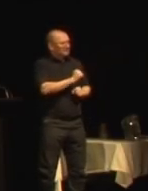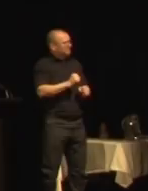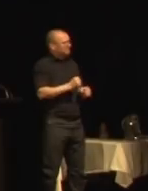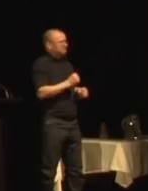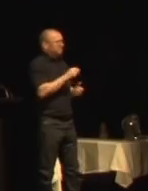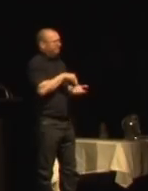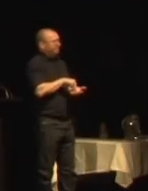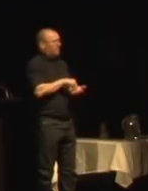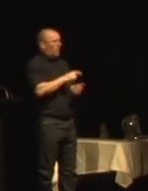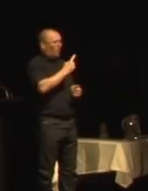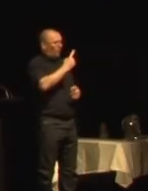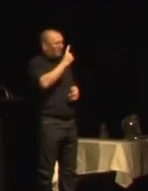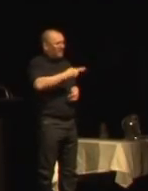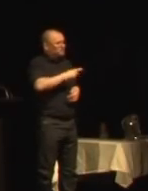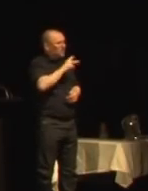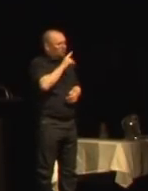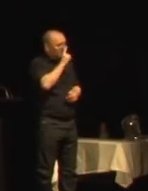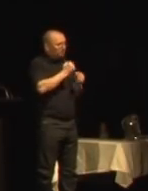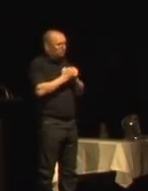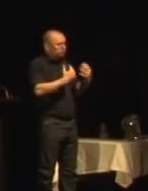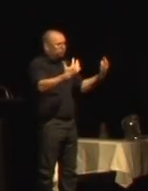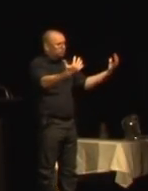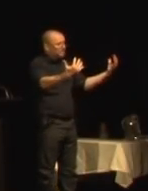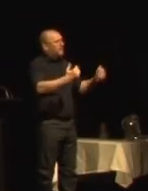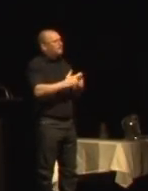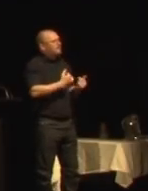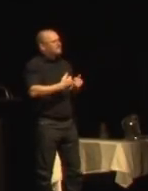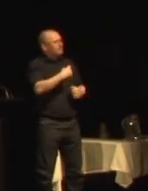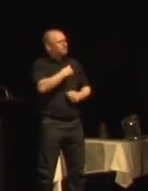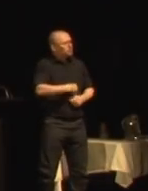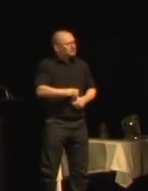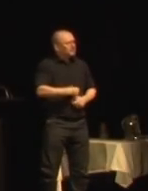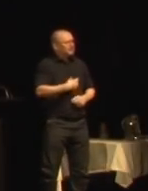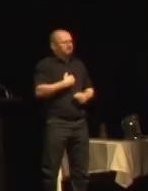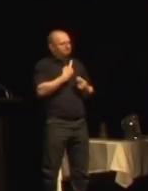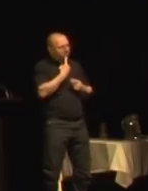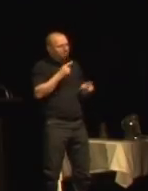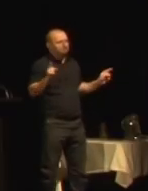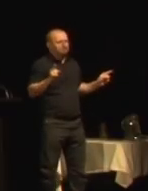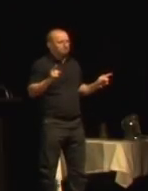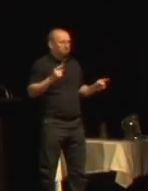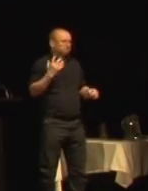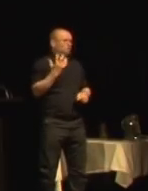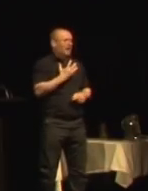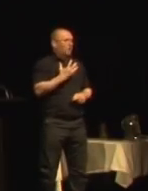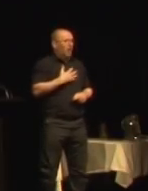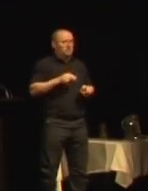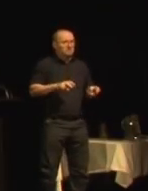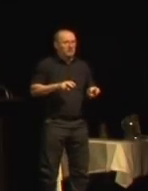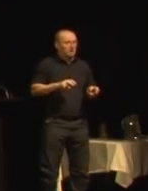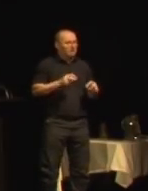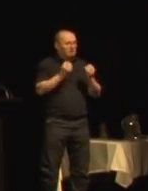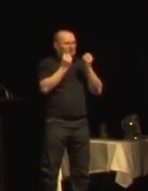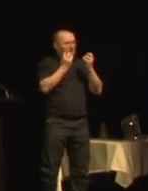but to share such a personal thing, it's just amazing. I was moved to tears,